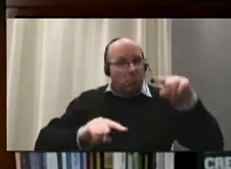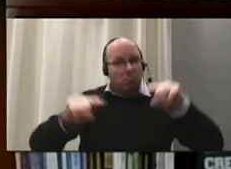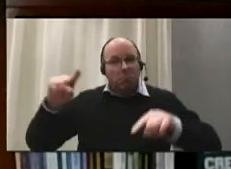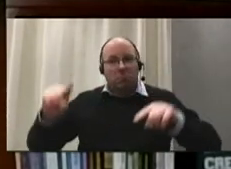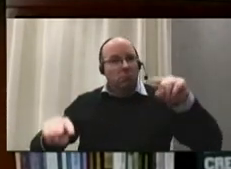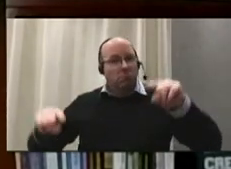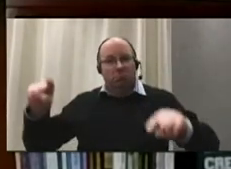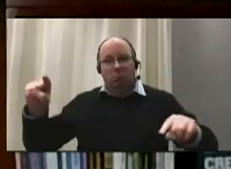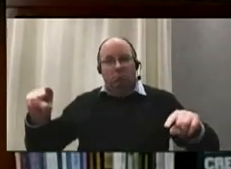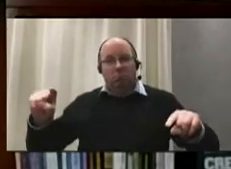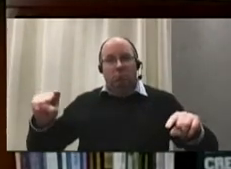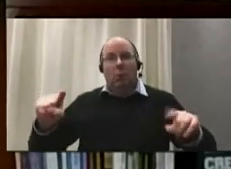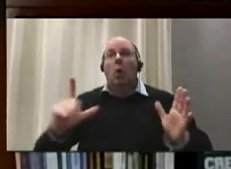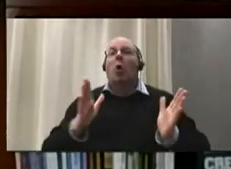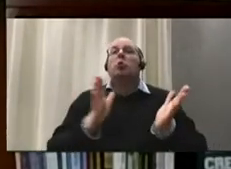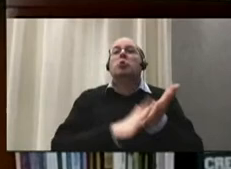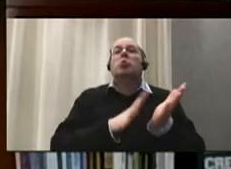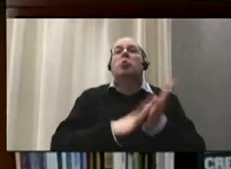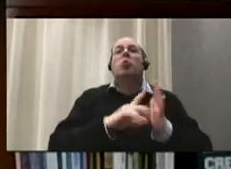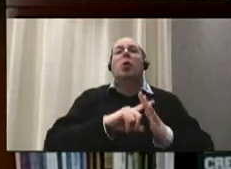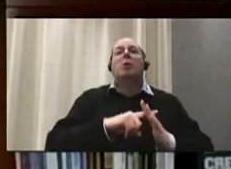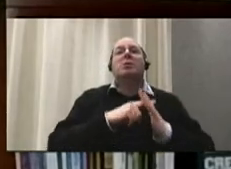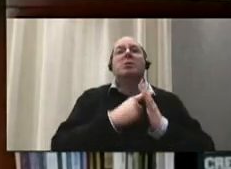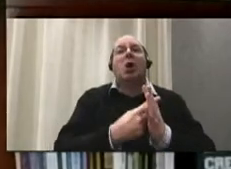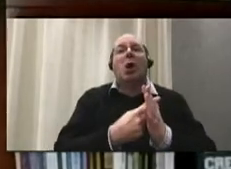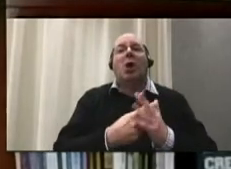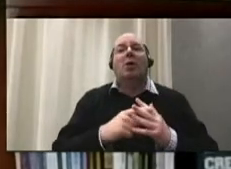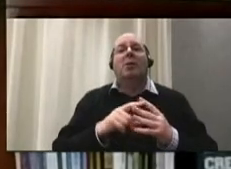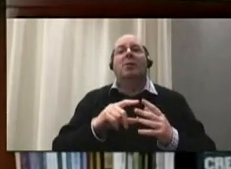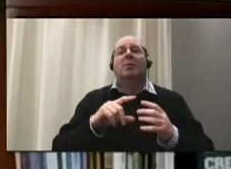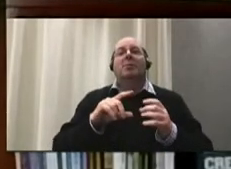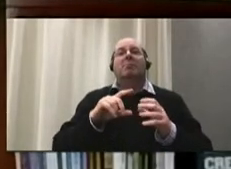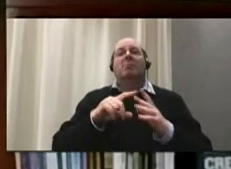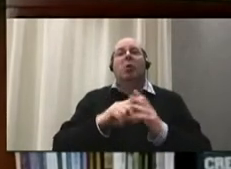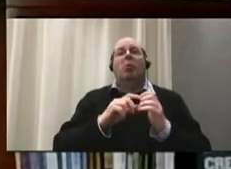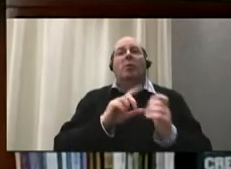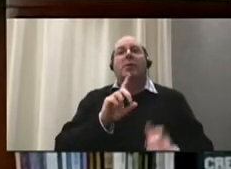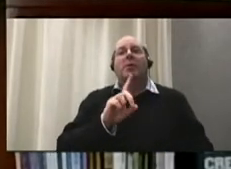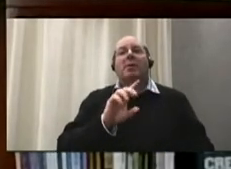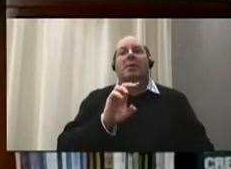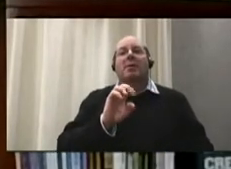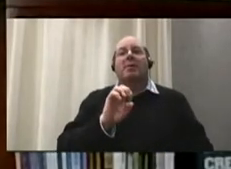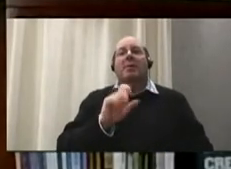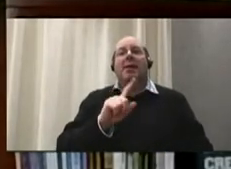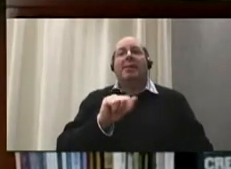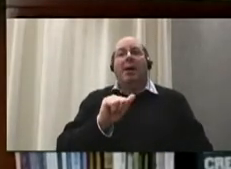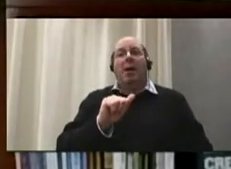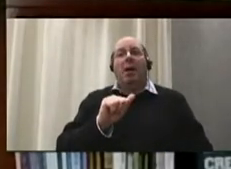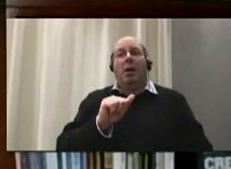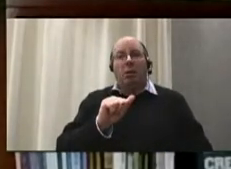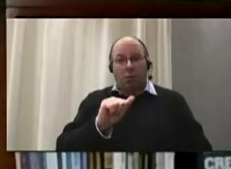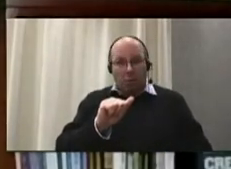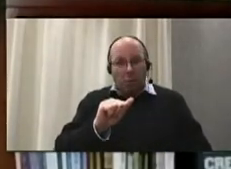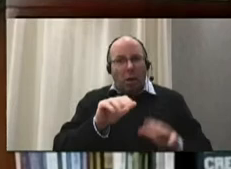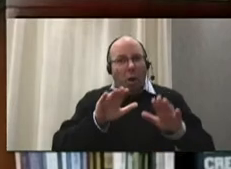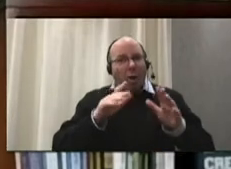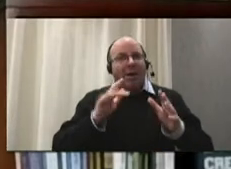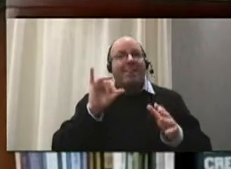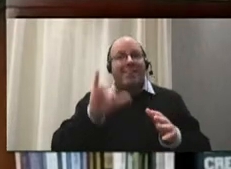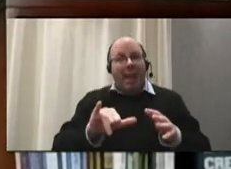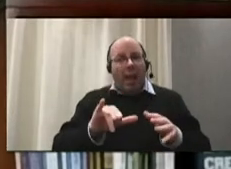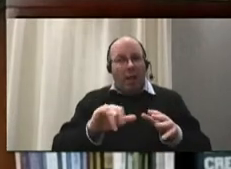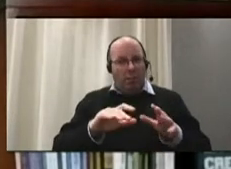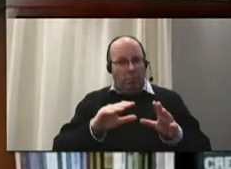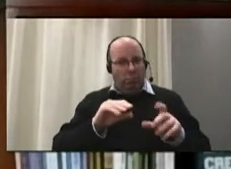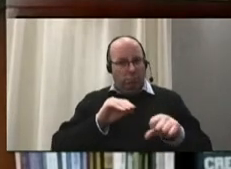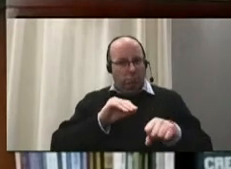we were learning that the Delta variant was more impactful to children, but we continued, we forged ahead, and we opened up schools successfully. And